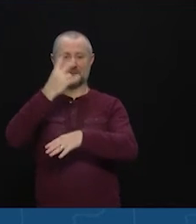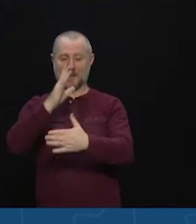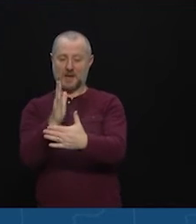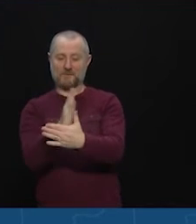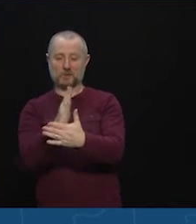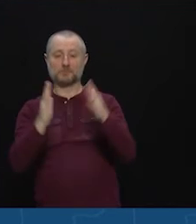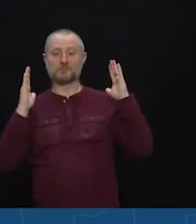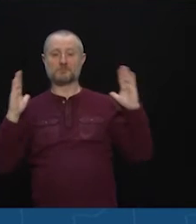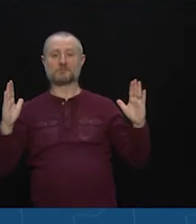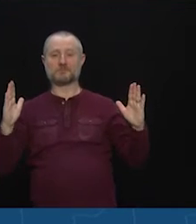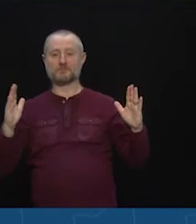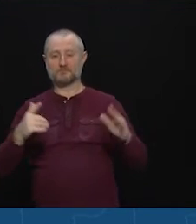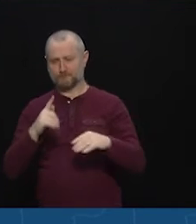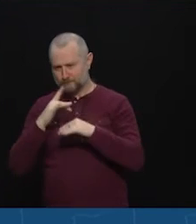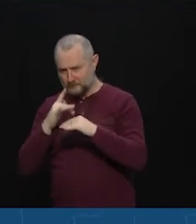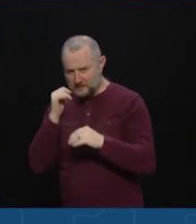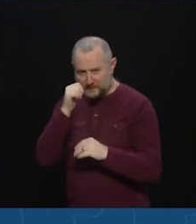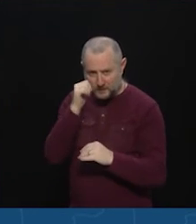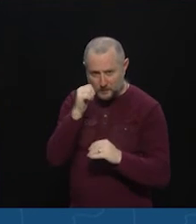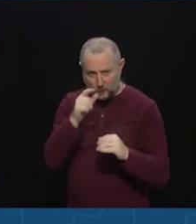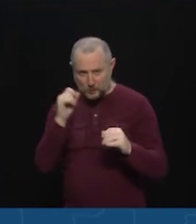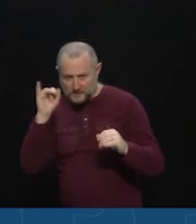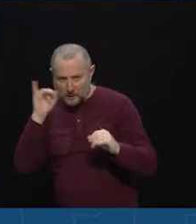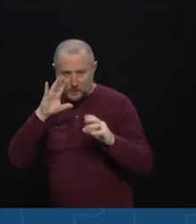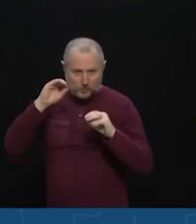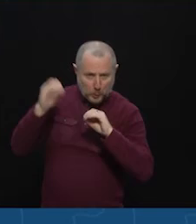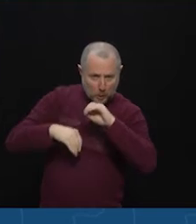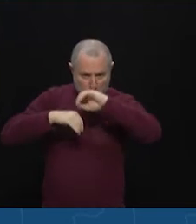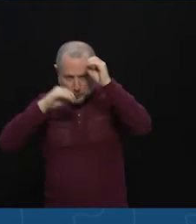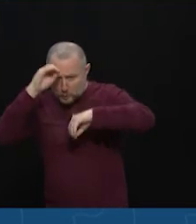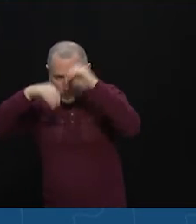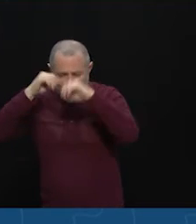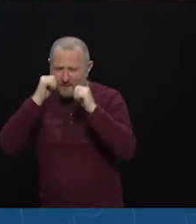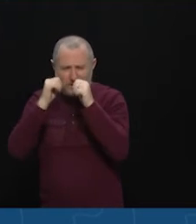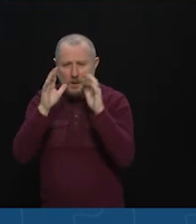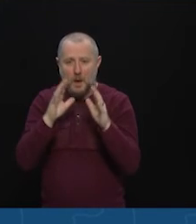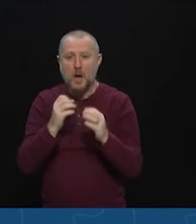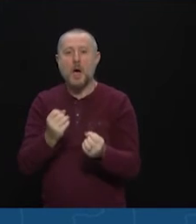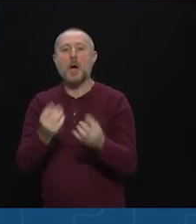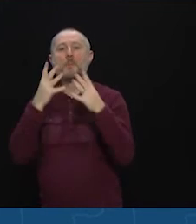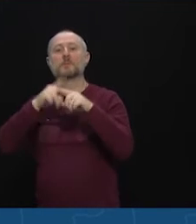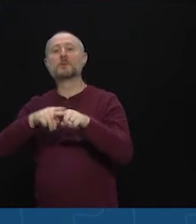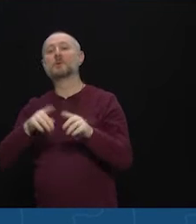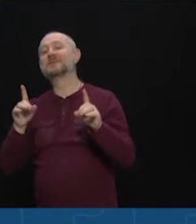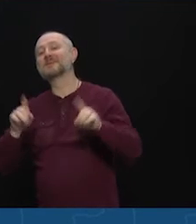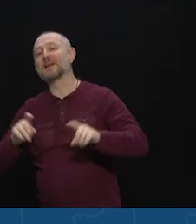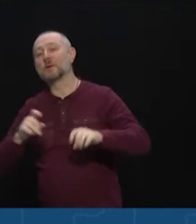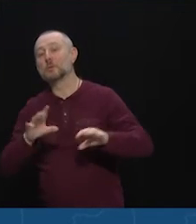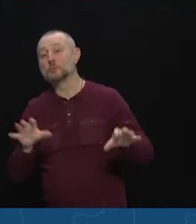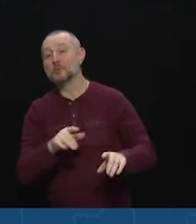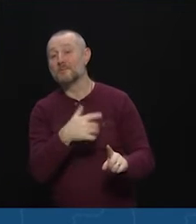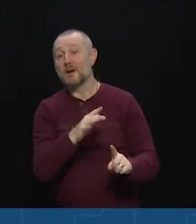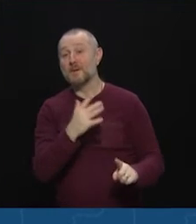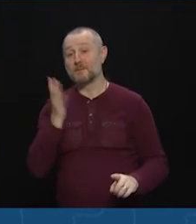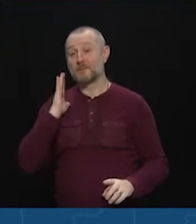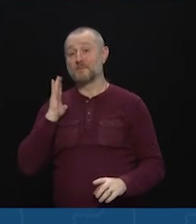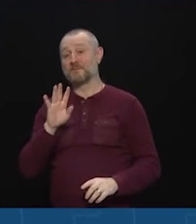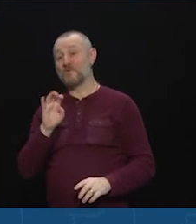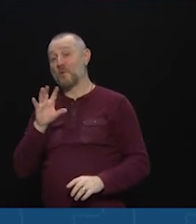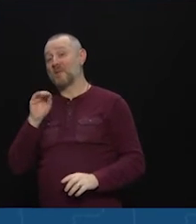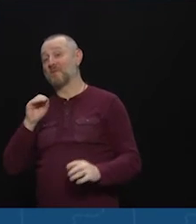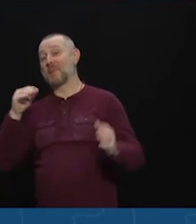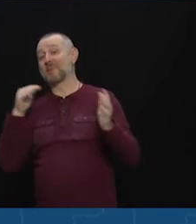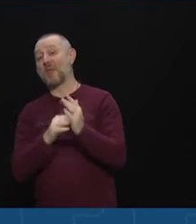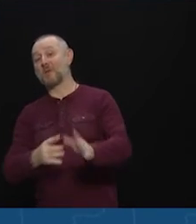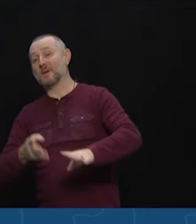it's definitely a product of how much testing you do. At one point, we were doing 450,000 cases.